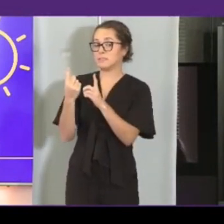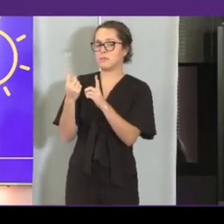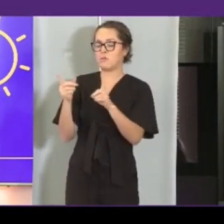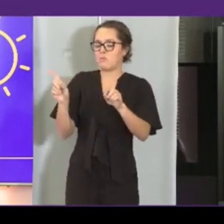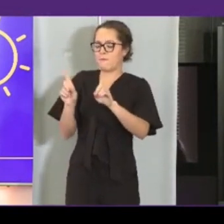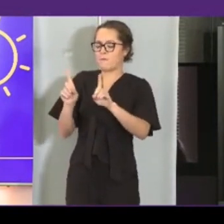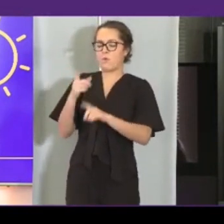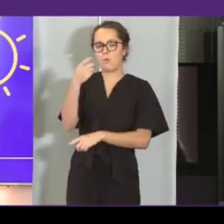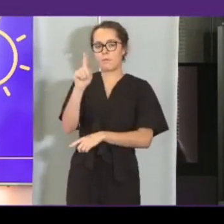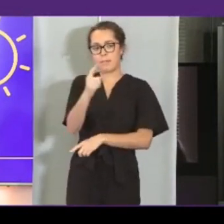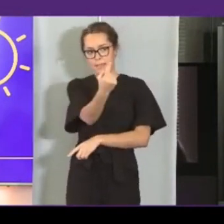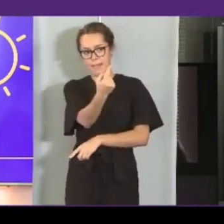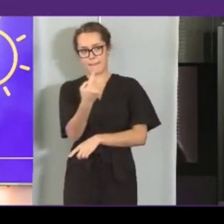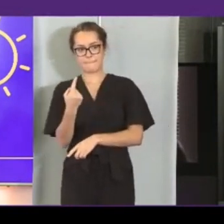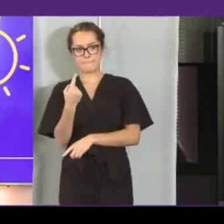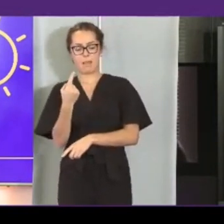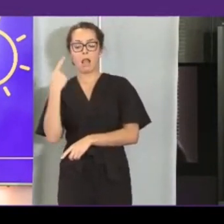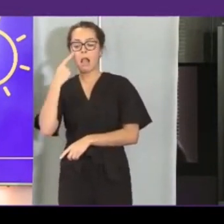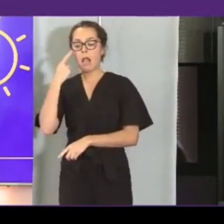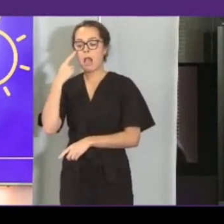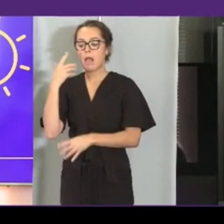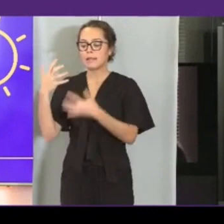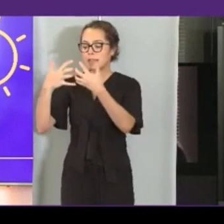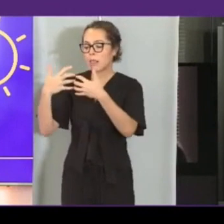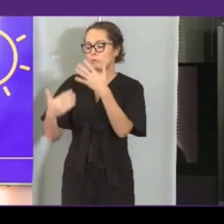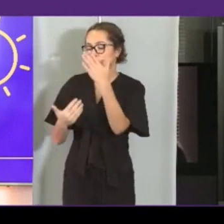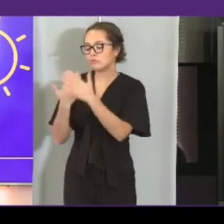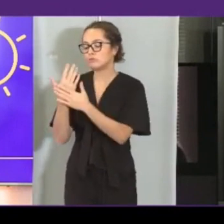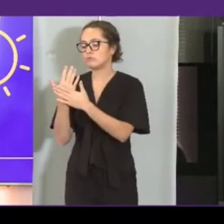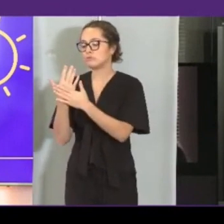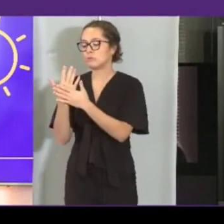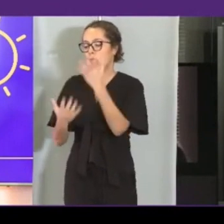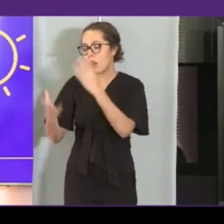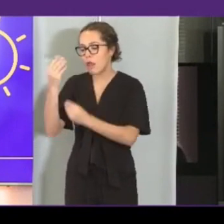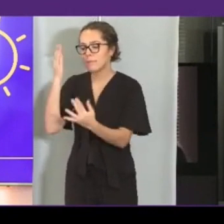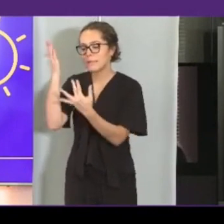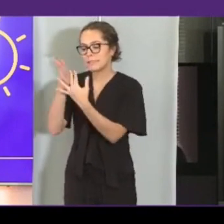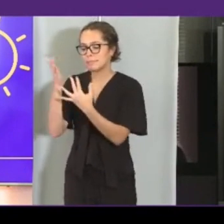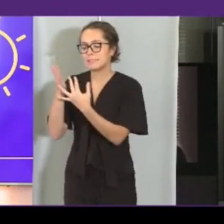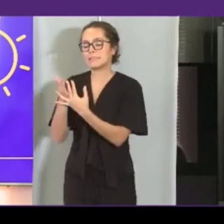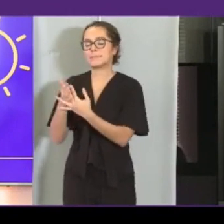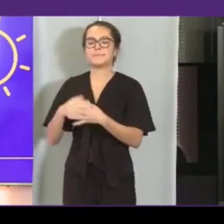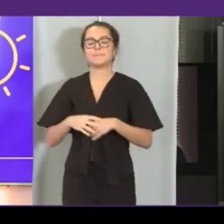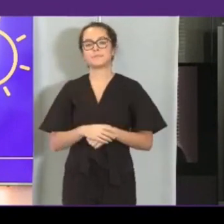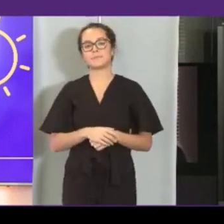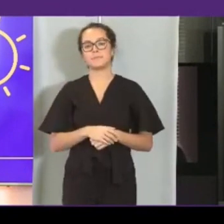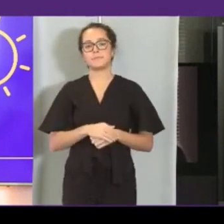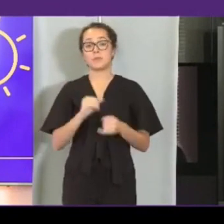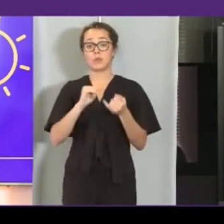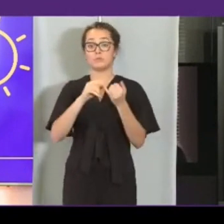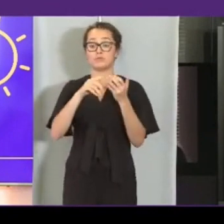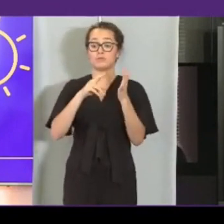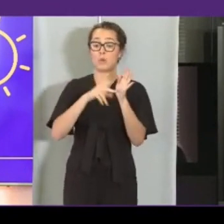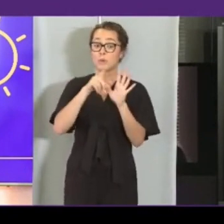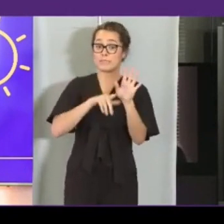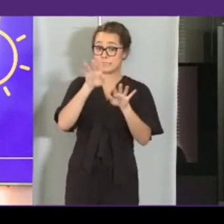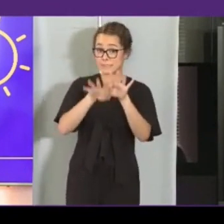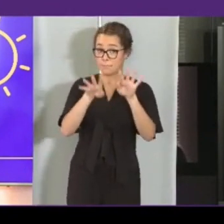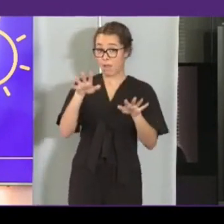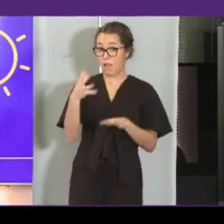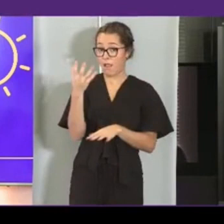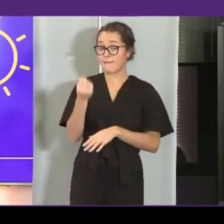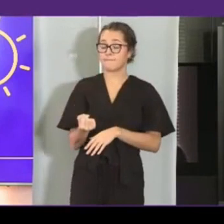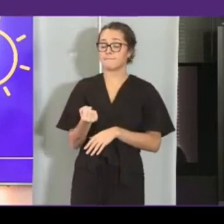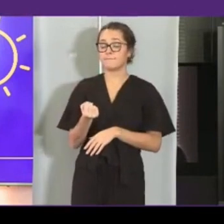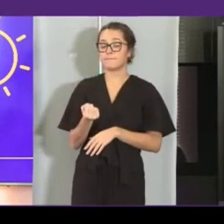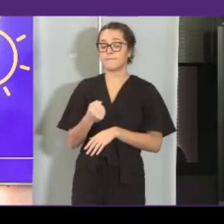out technologies, but also learn more about accessibility. Sony has a similar program